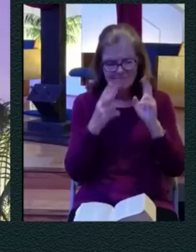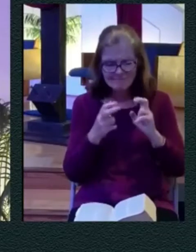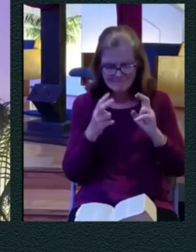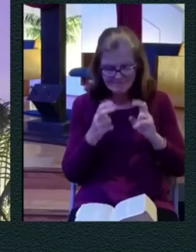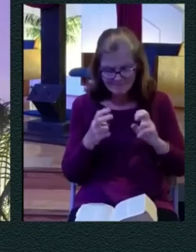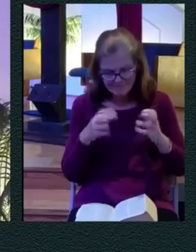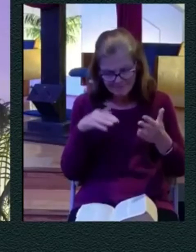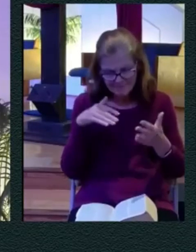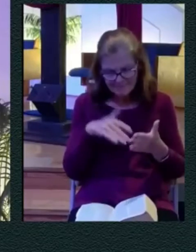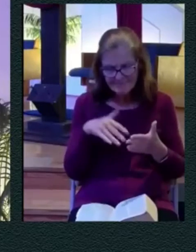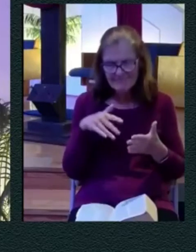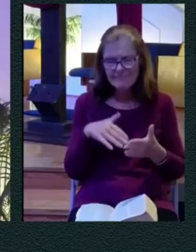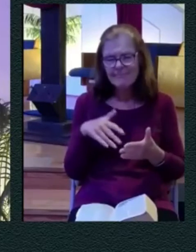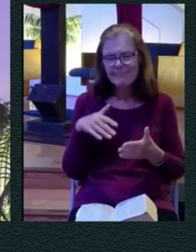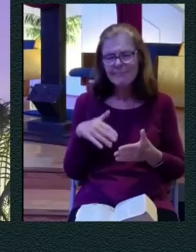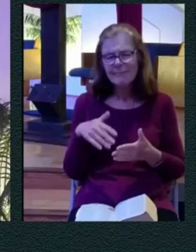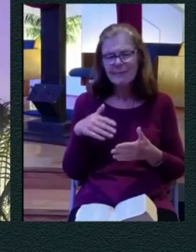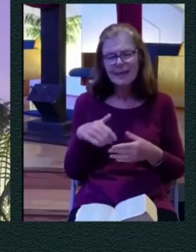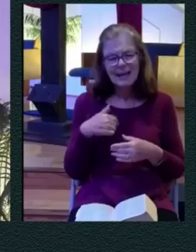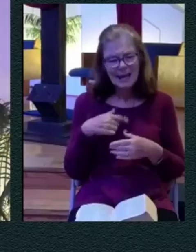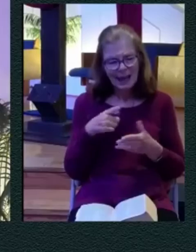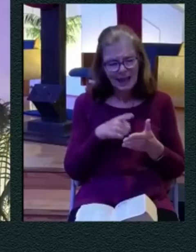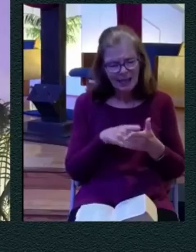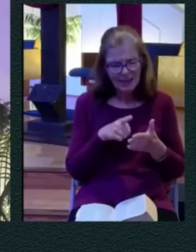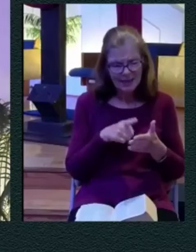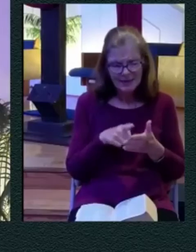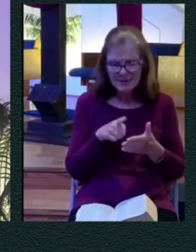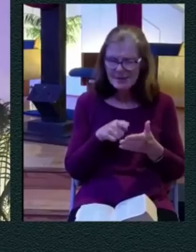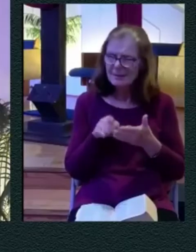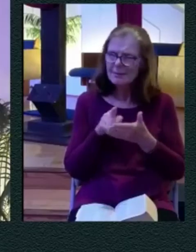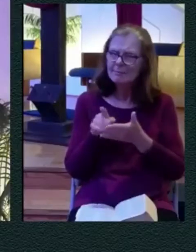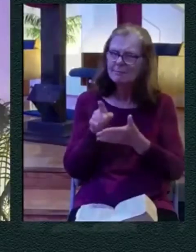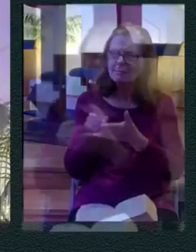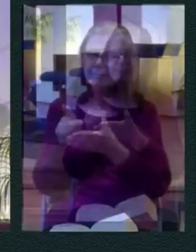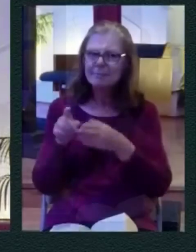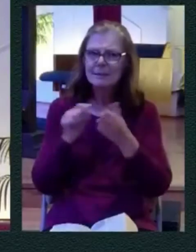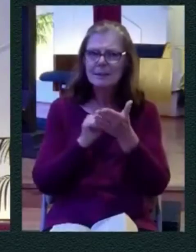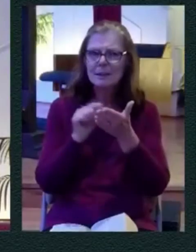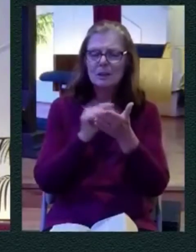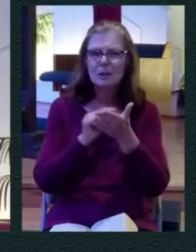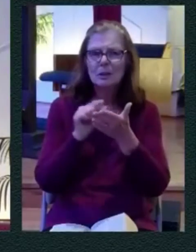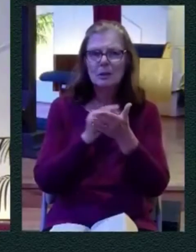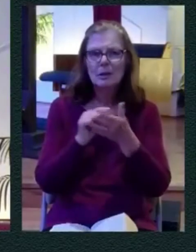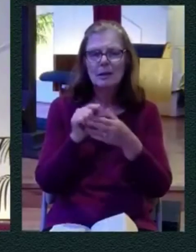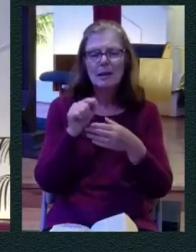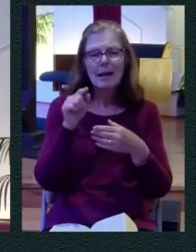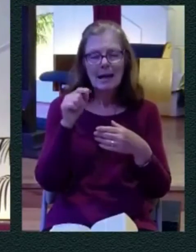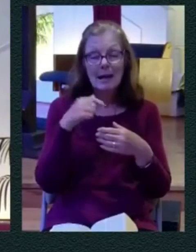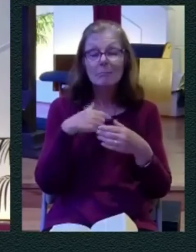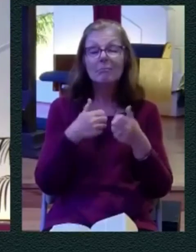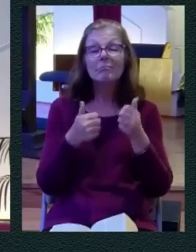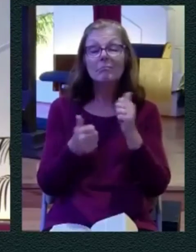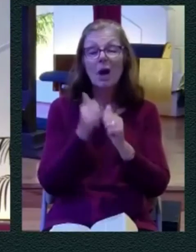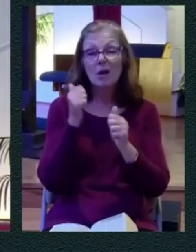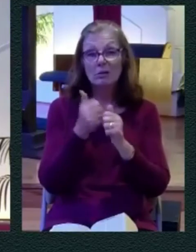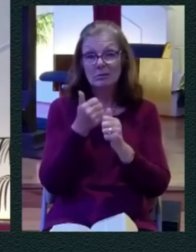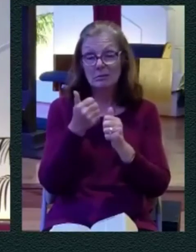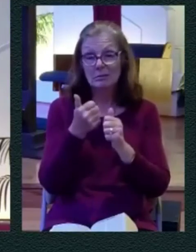studied through it and looked here and there in the Scripture. It's the one that is most convincing to me.